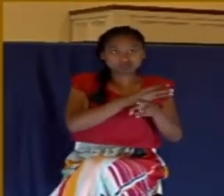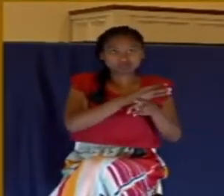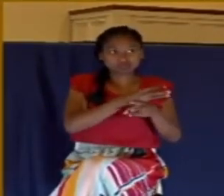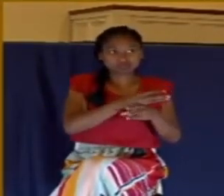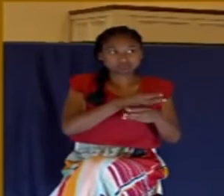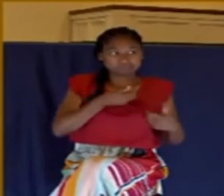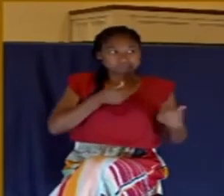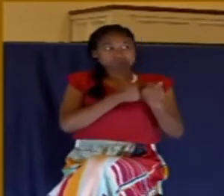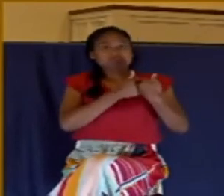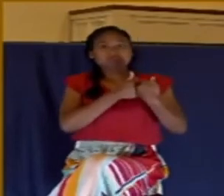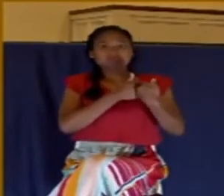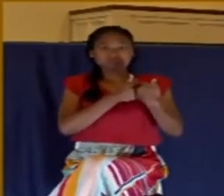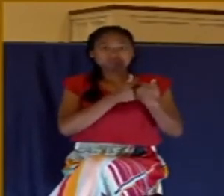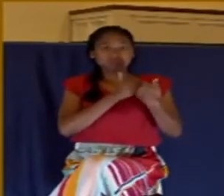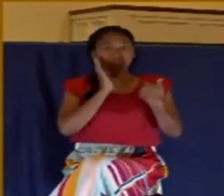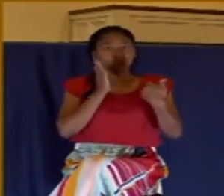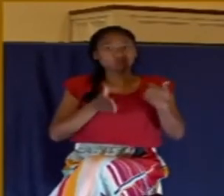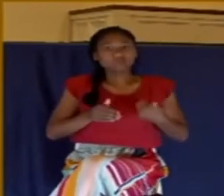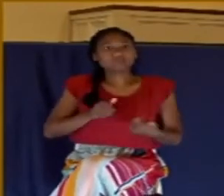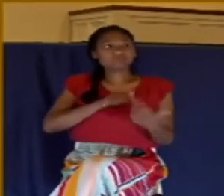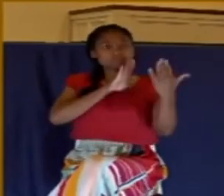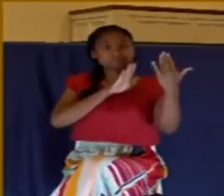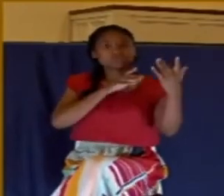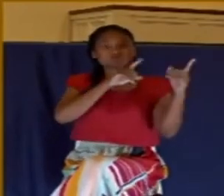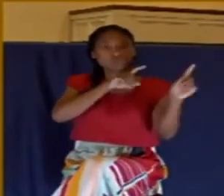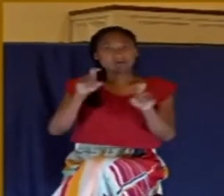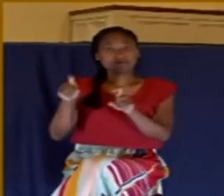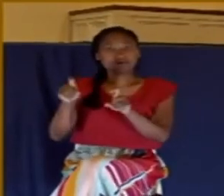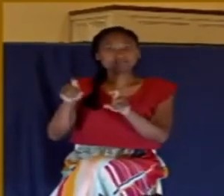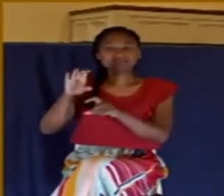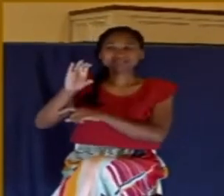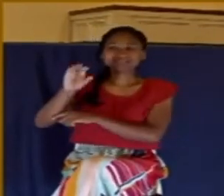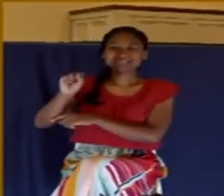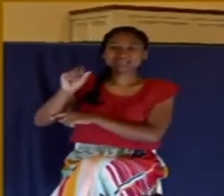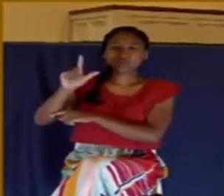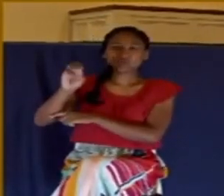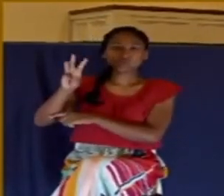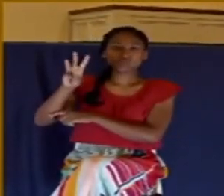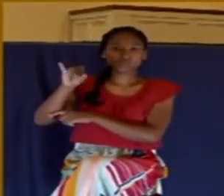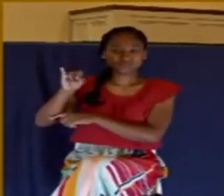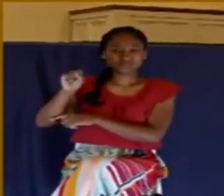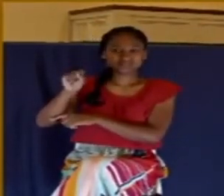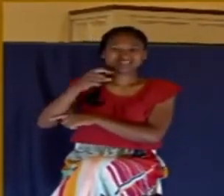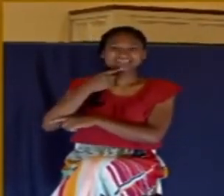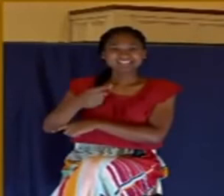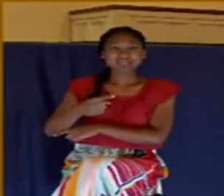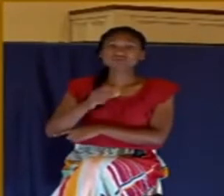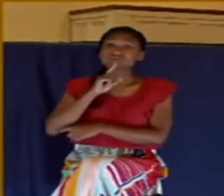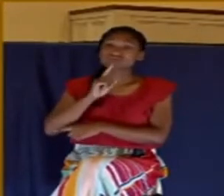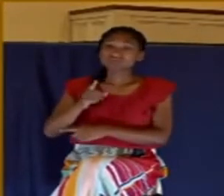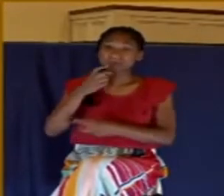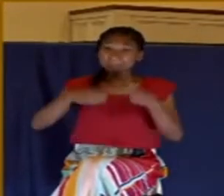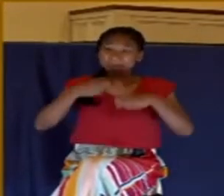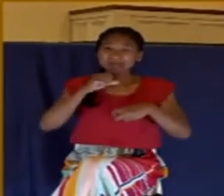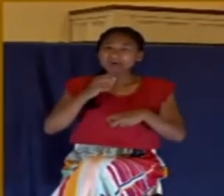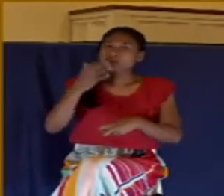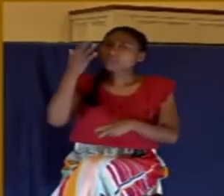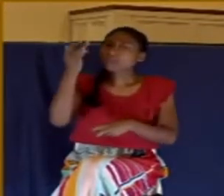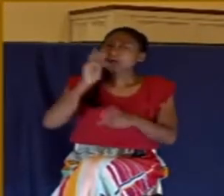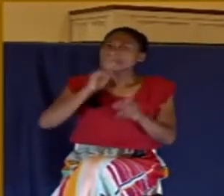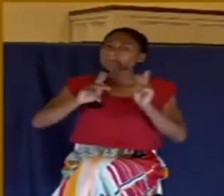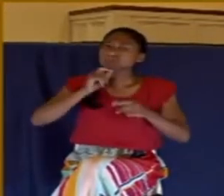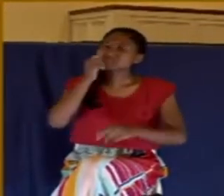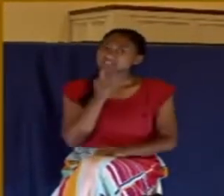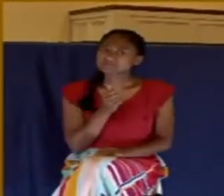go through trials. C.S. Lewis said, the real problem is not why some pious, humble, believing people suffer, but why